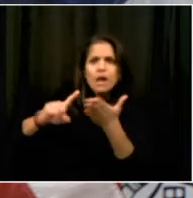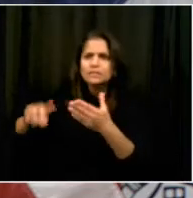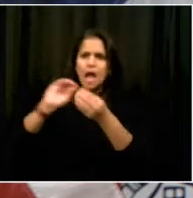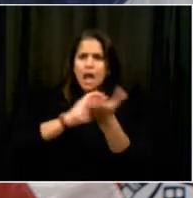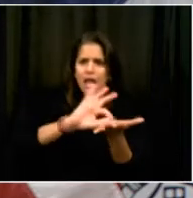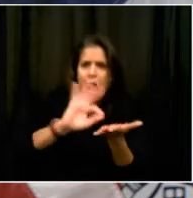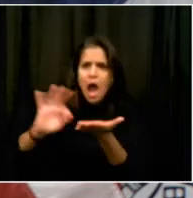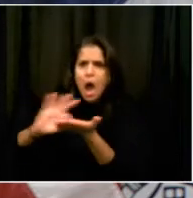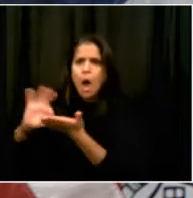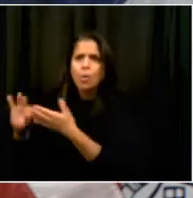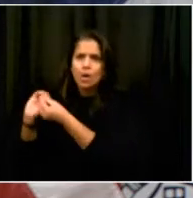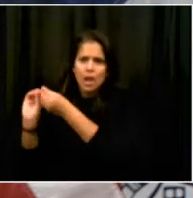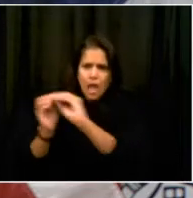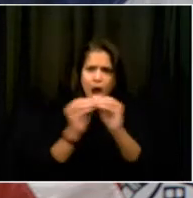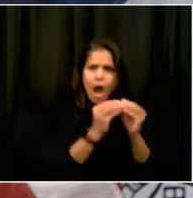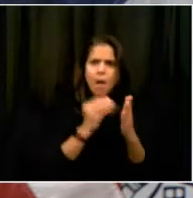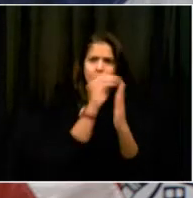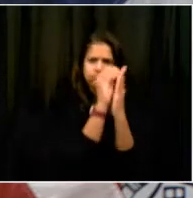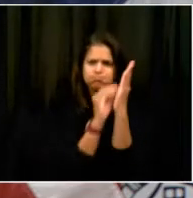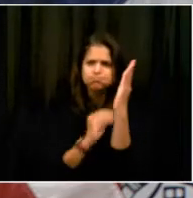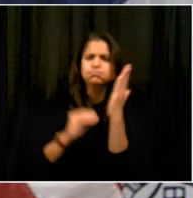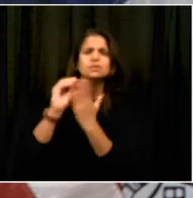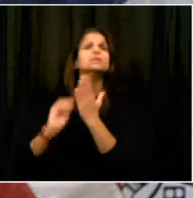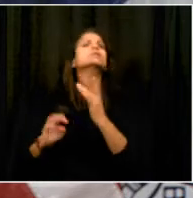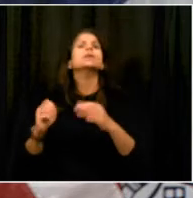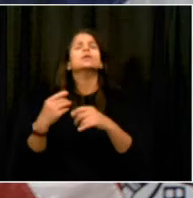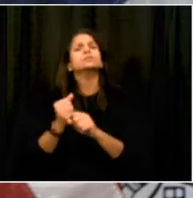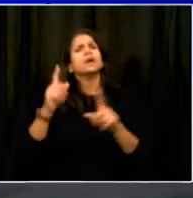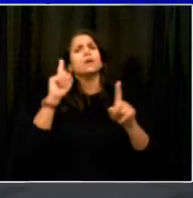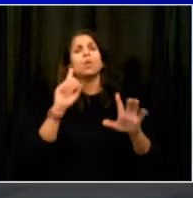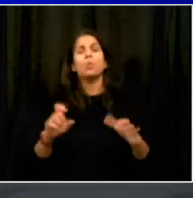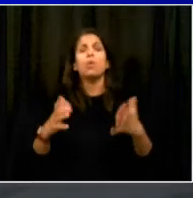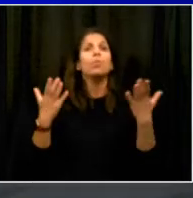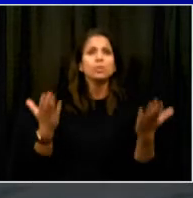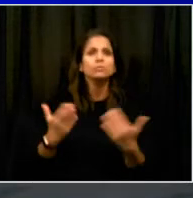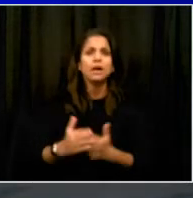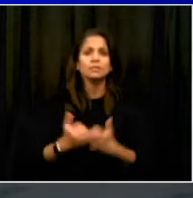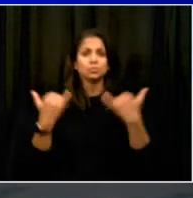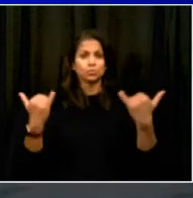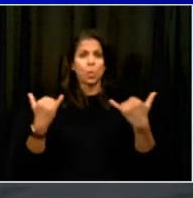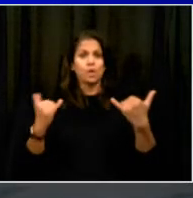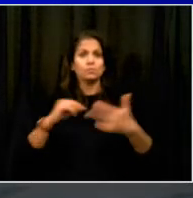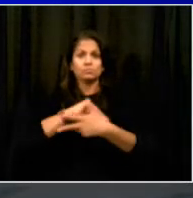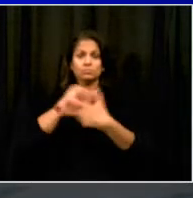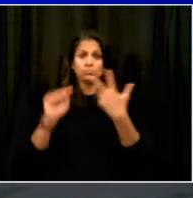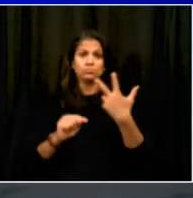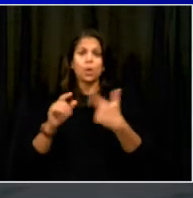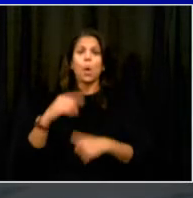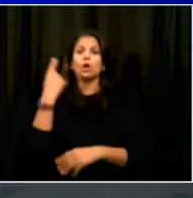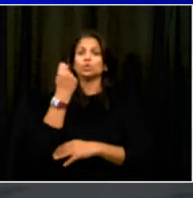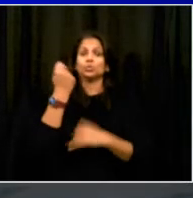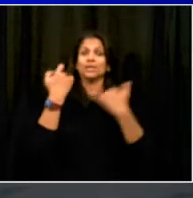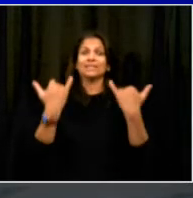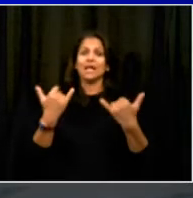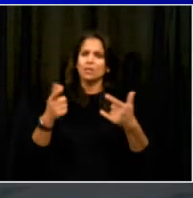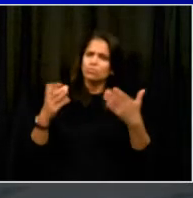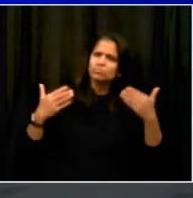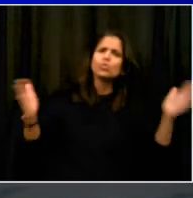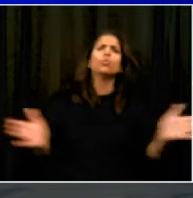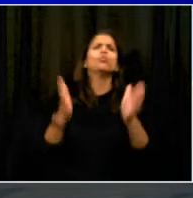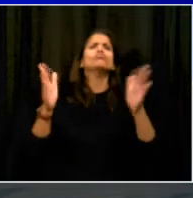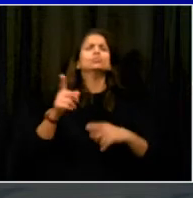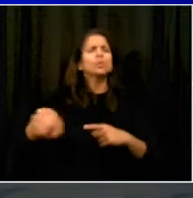city, testing is key. So today is Get Tested Tuesday, and we're going to remind all New Yorkers how important it